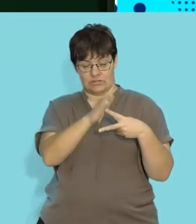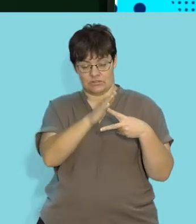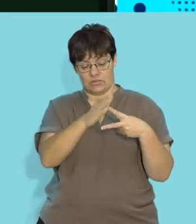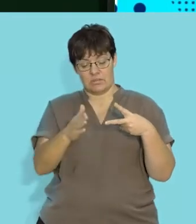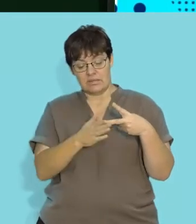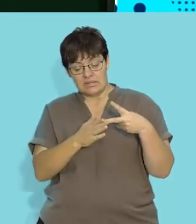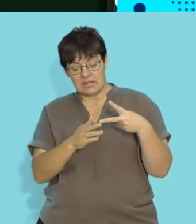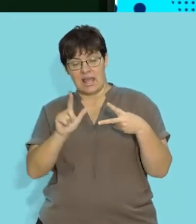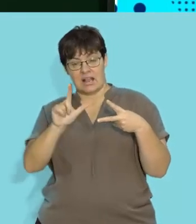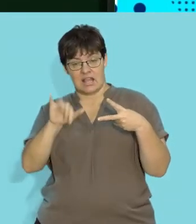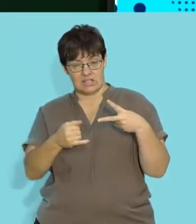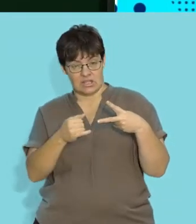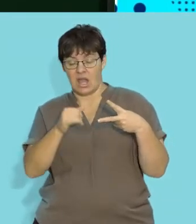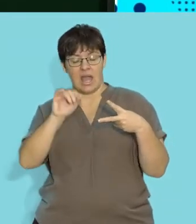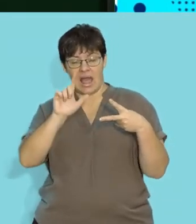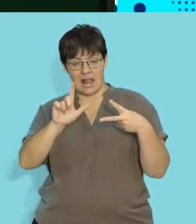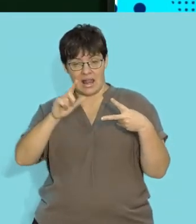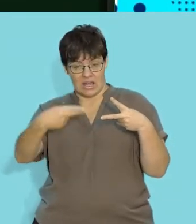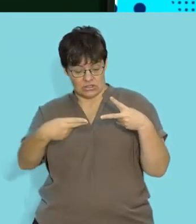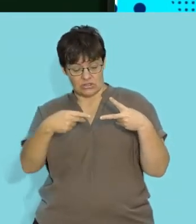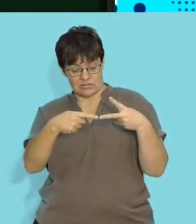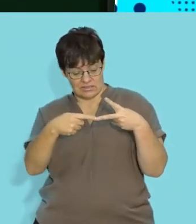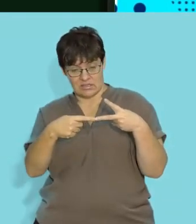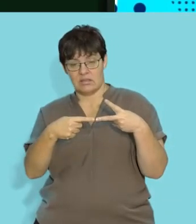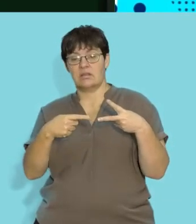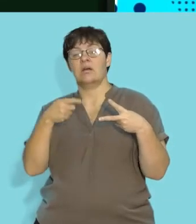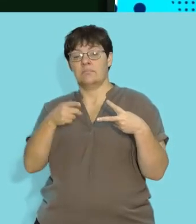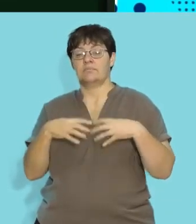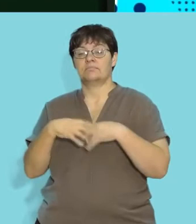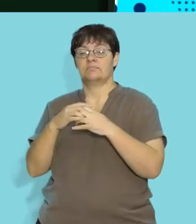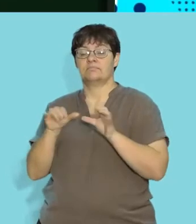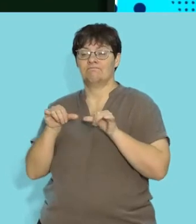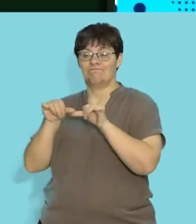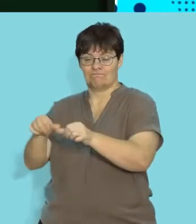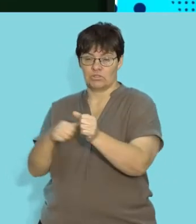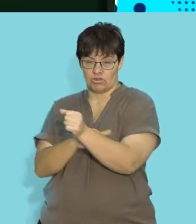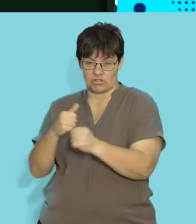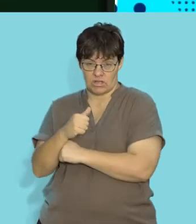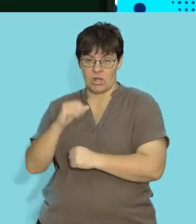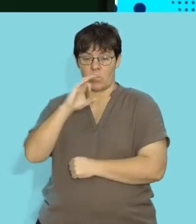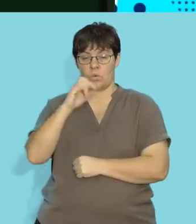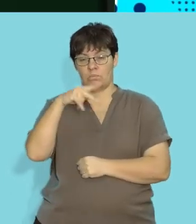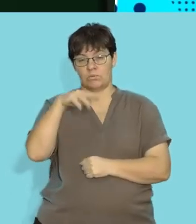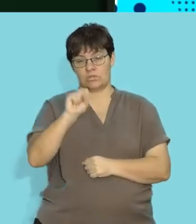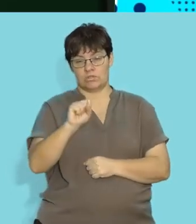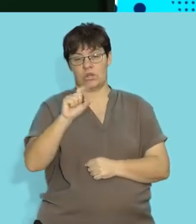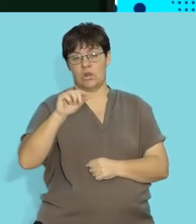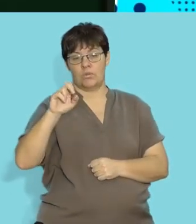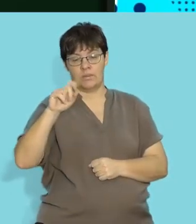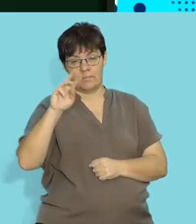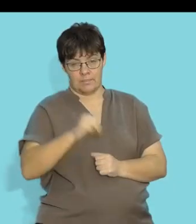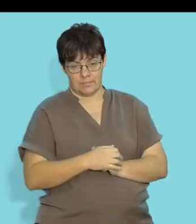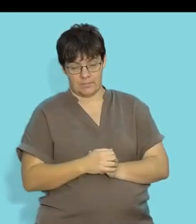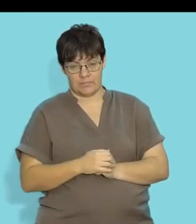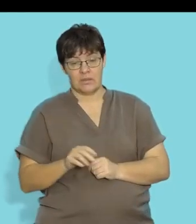development. However, LH is responsible for maintaining the structure here called the corpus luteum. So